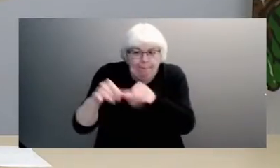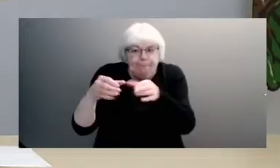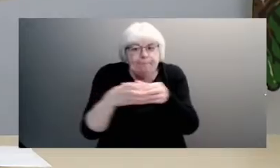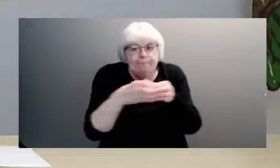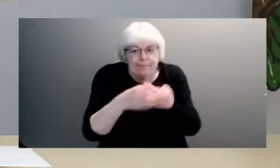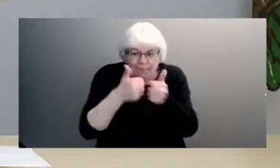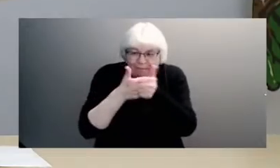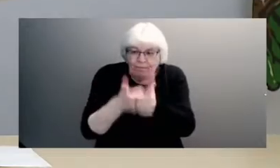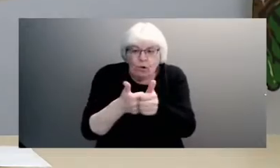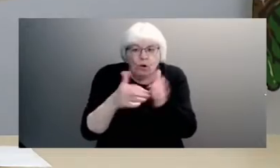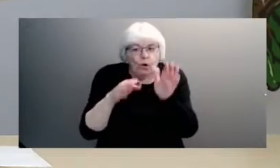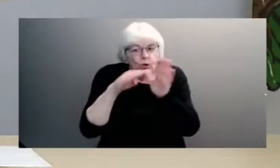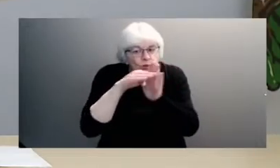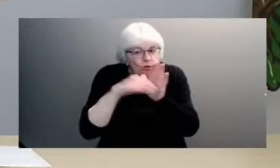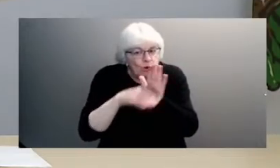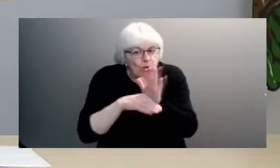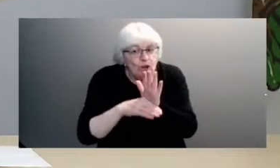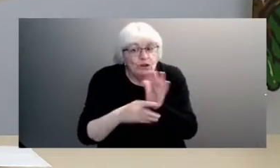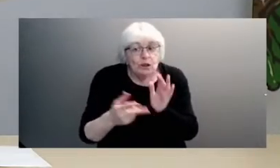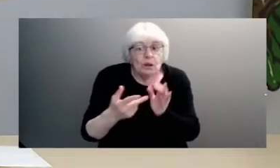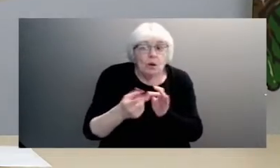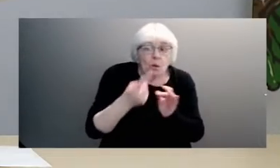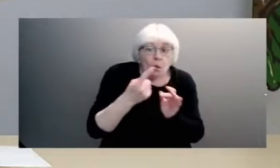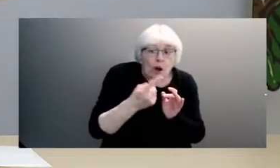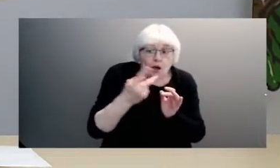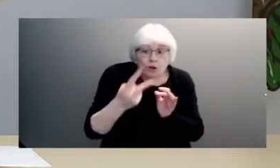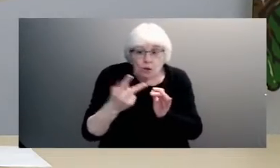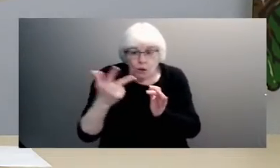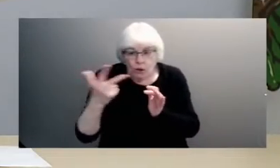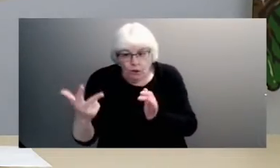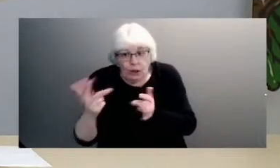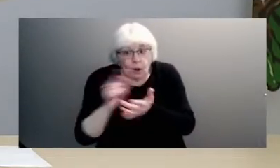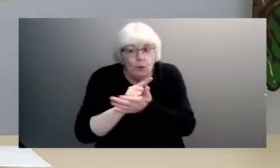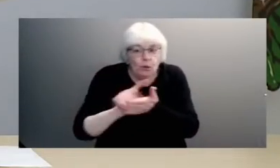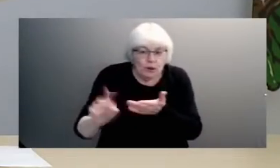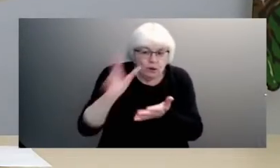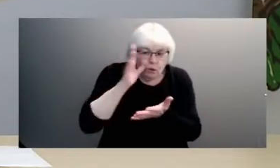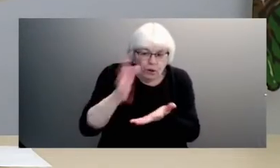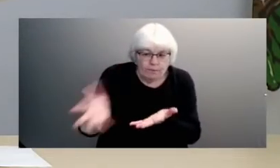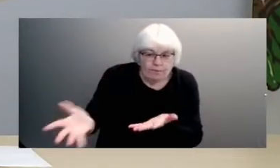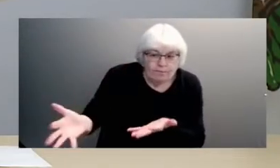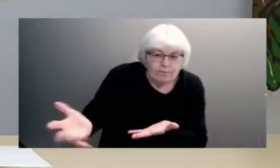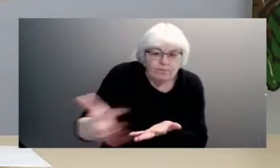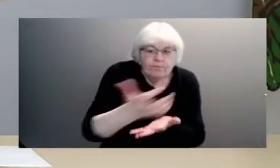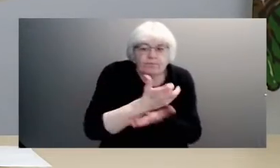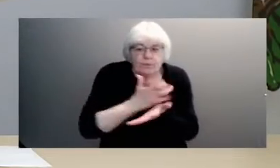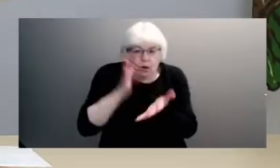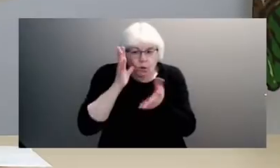early January regarding the reopening of school in 2022 or a possible delay.